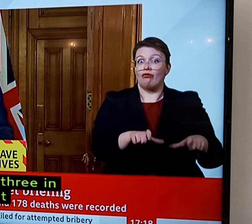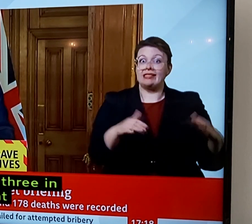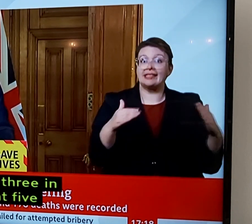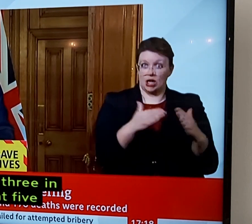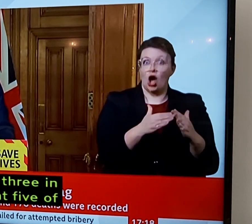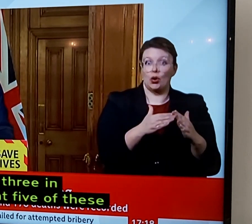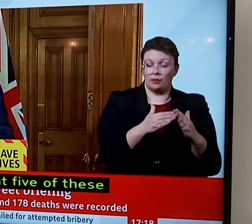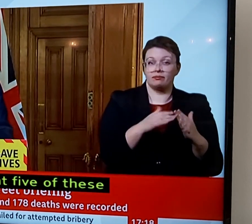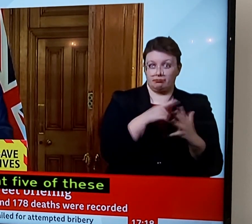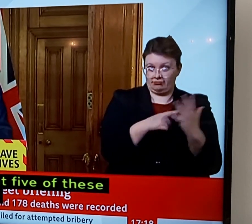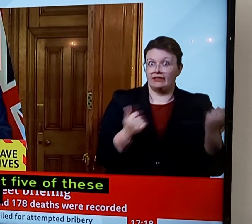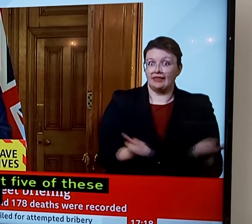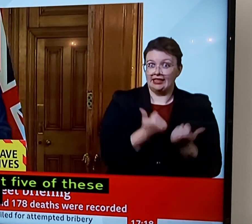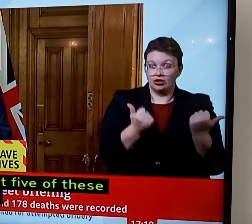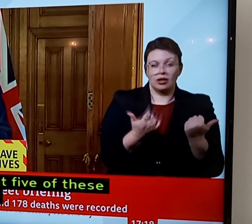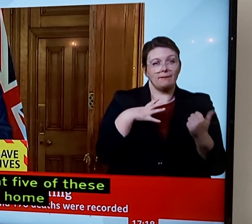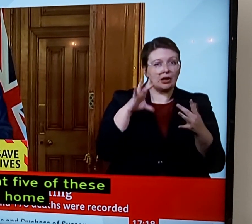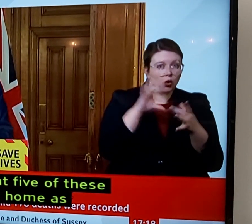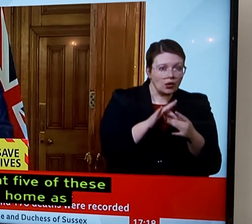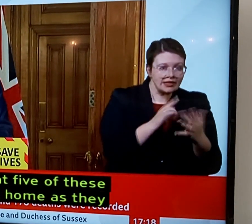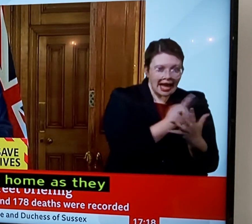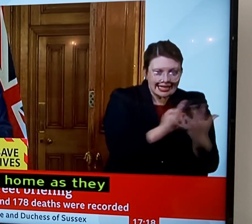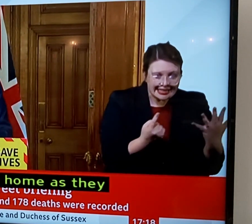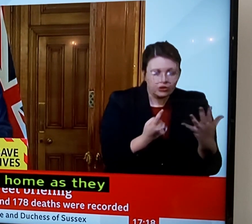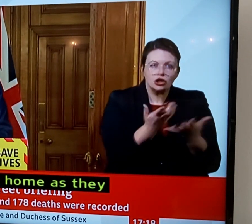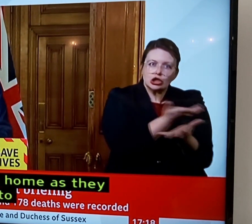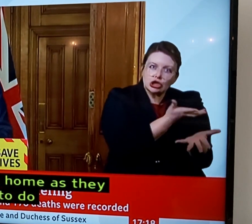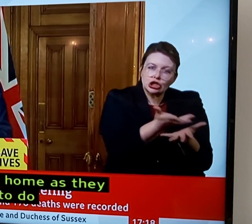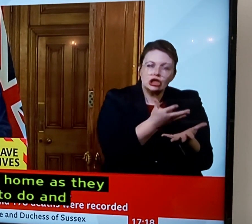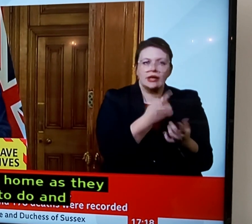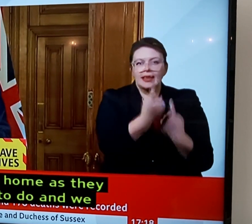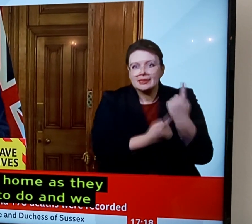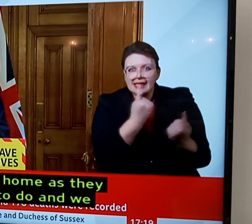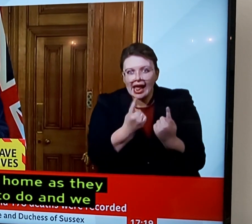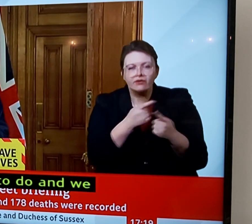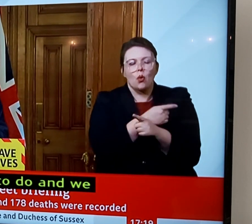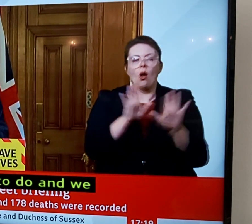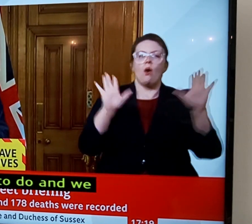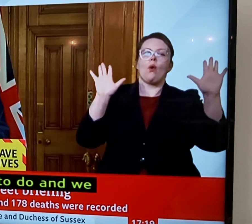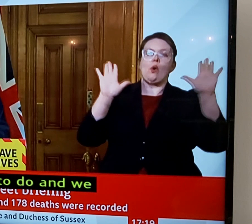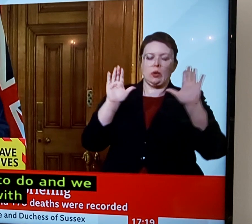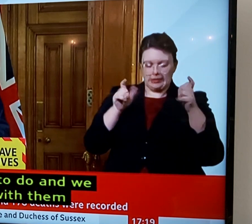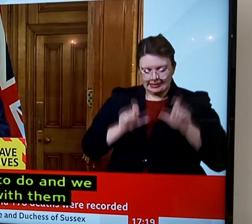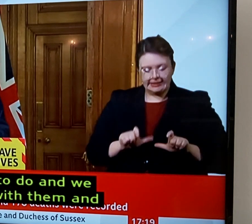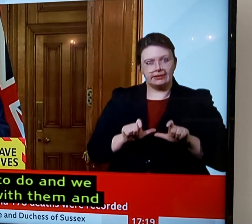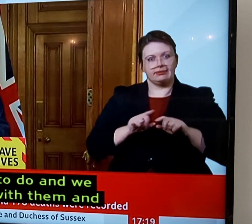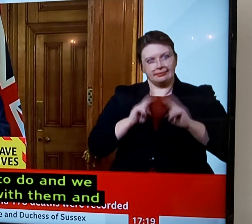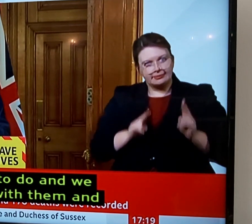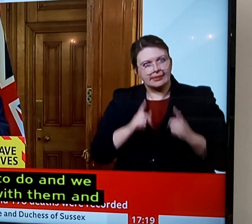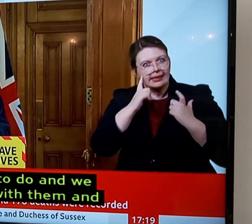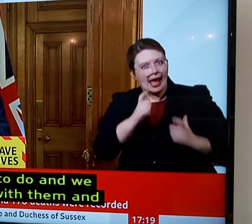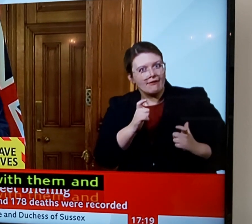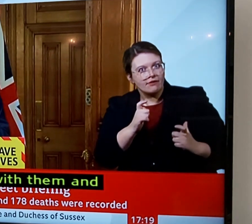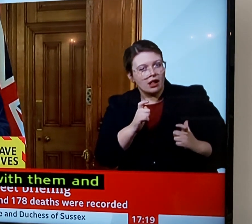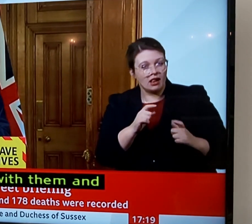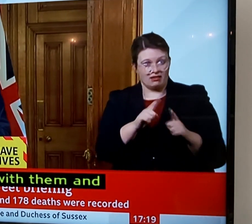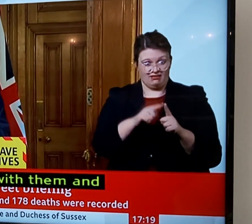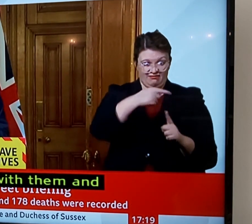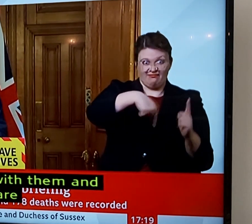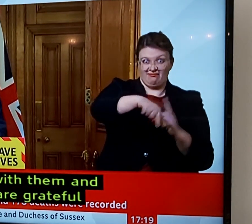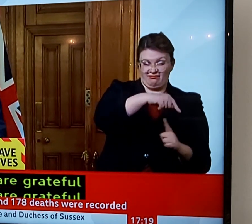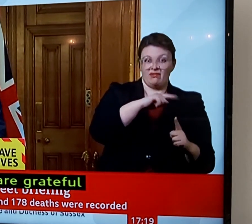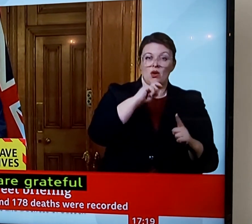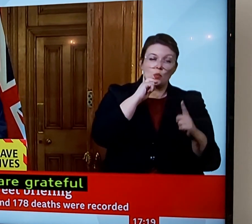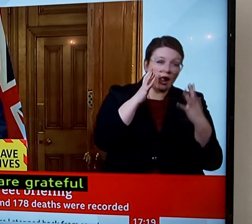them and their families, and we're grateful to them for understanding the seriousness of the situation. We're putting in place surge testing in